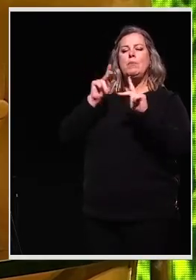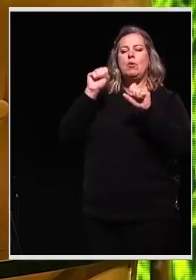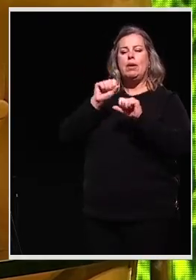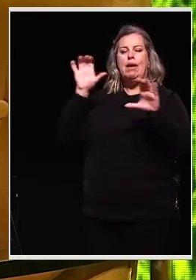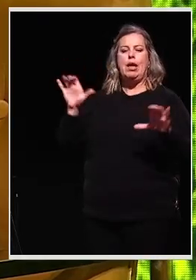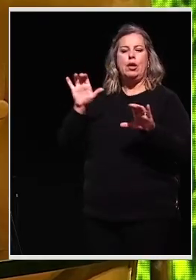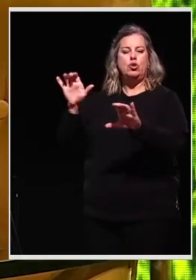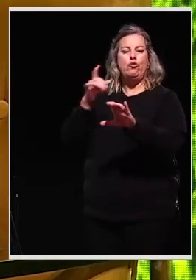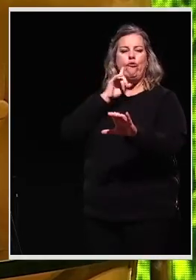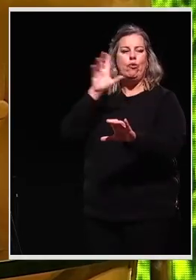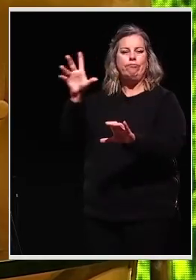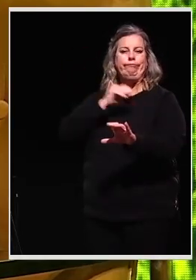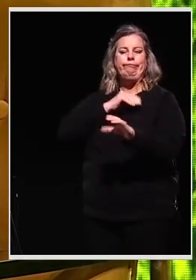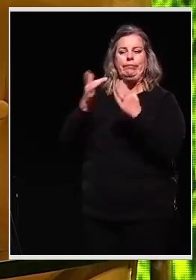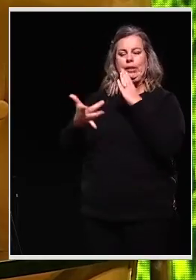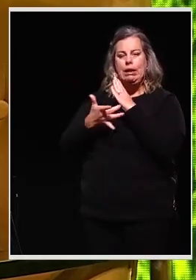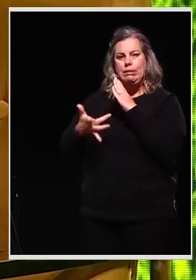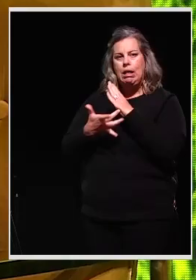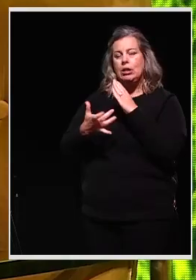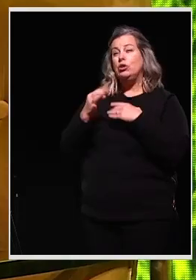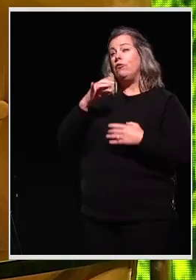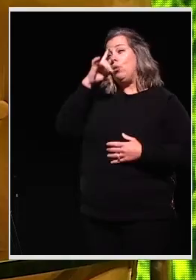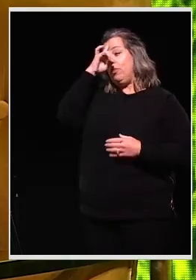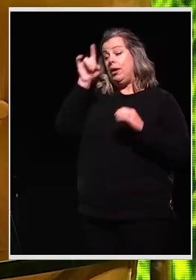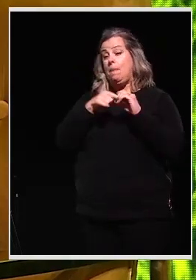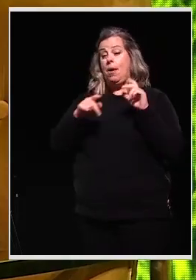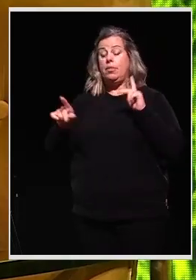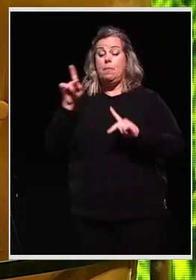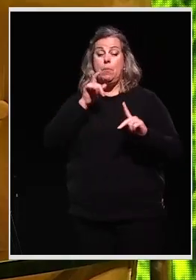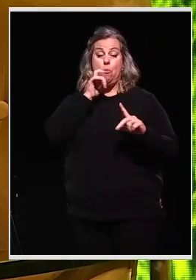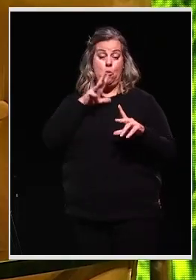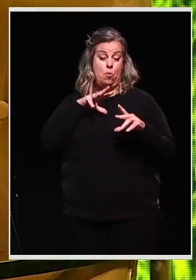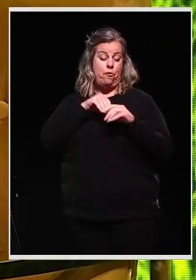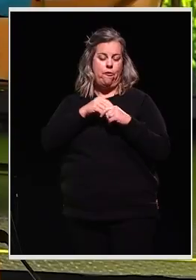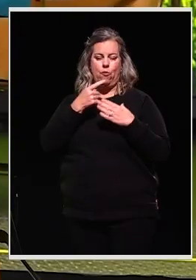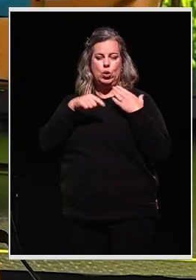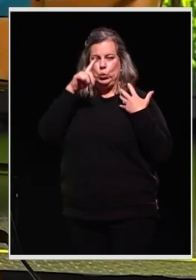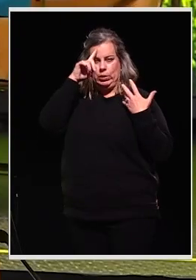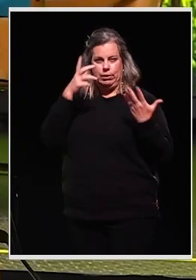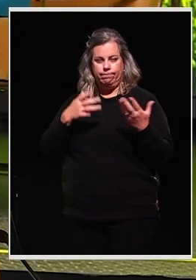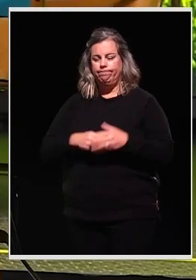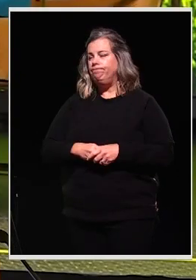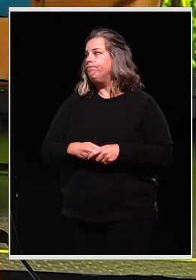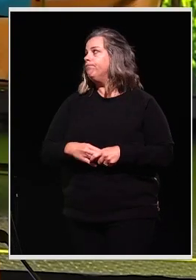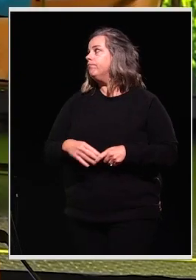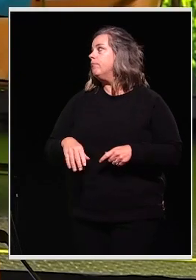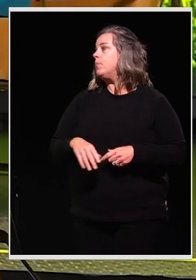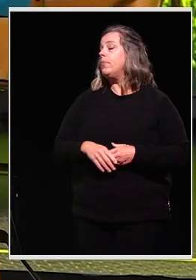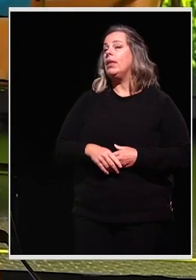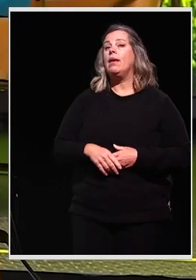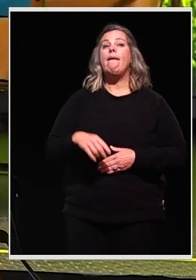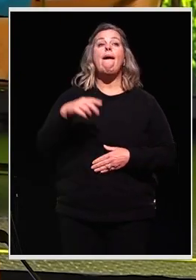these technologies? And if you think of the different people who may be involved, so Dean, what do you think? Well, I guess an